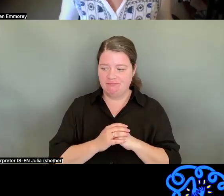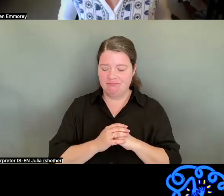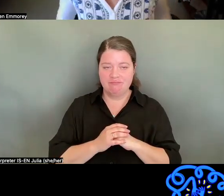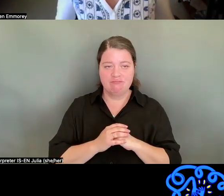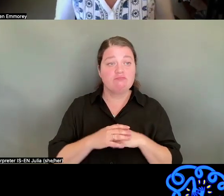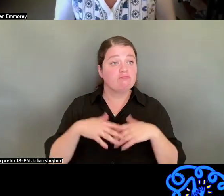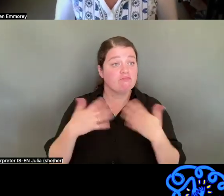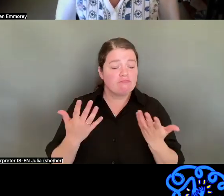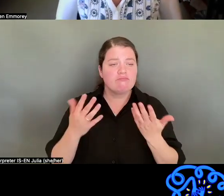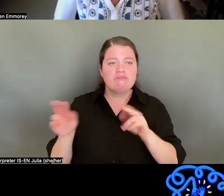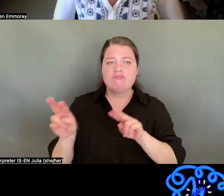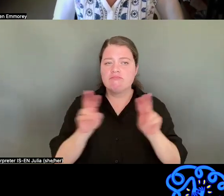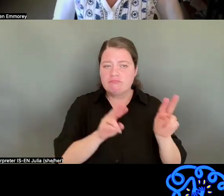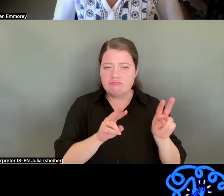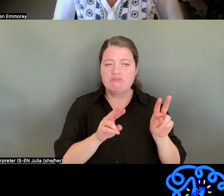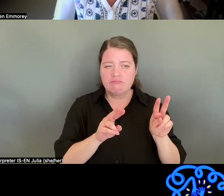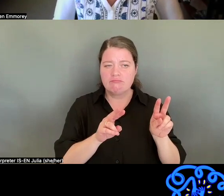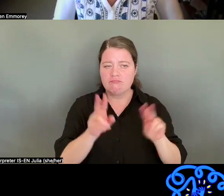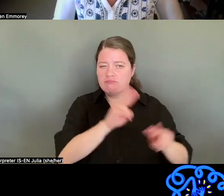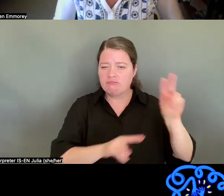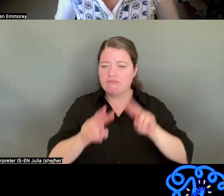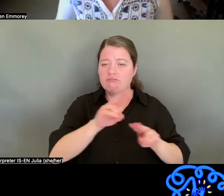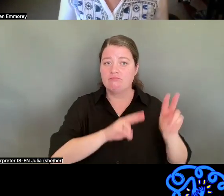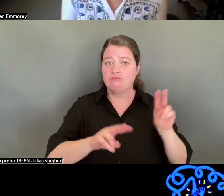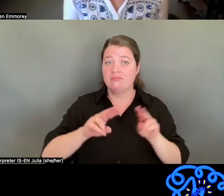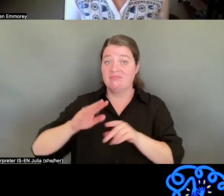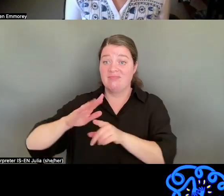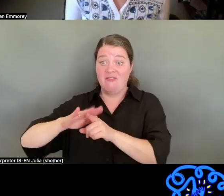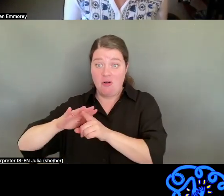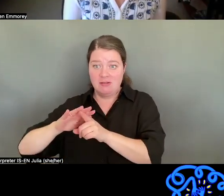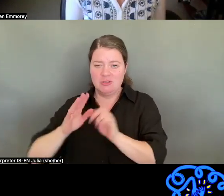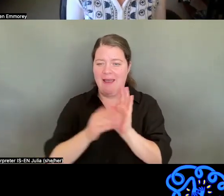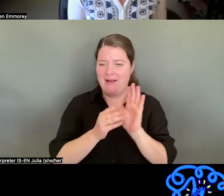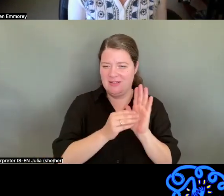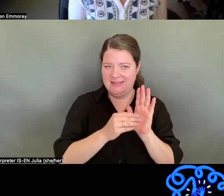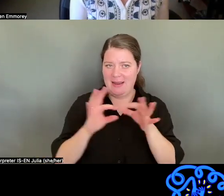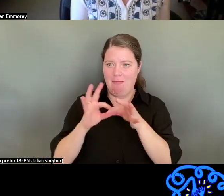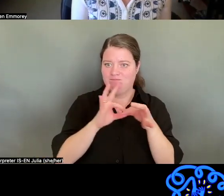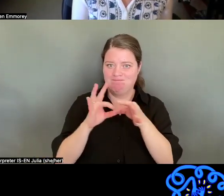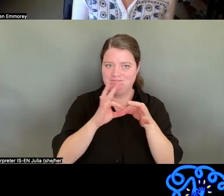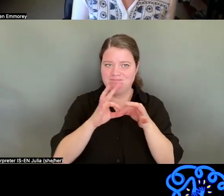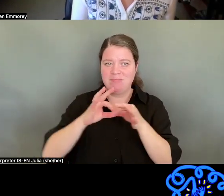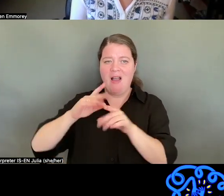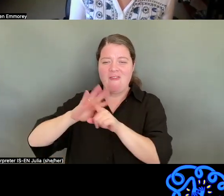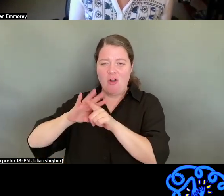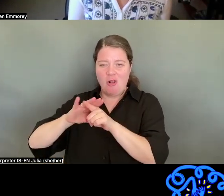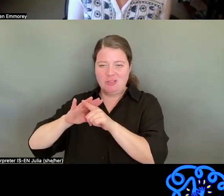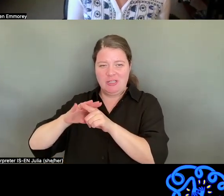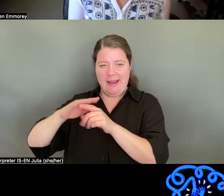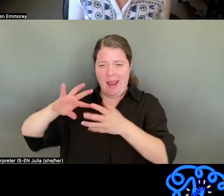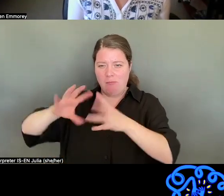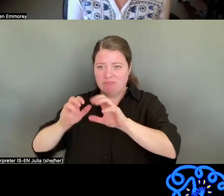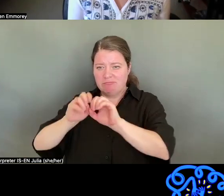We can also look at the relationship between phonology, in particular phonological neighborhoods, phonological density,